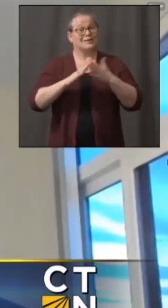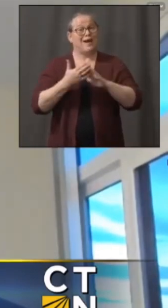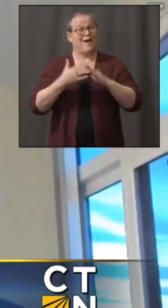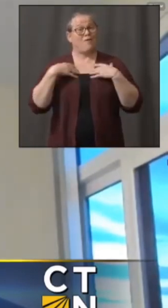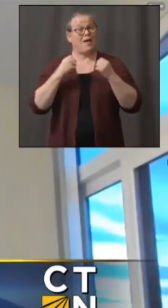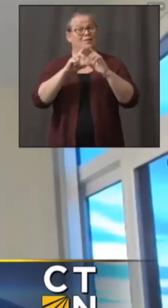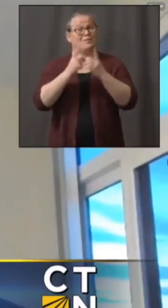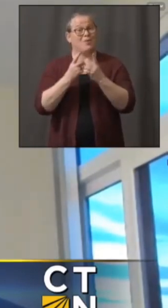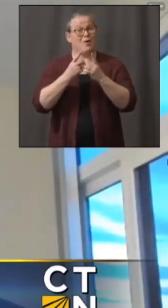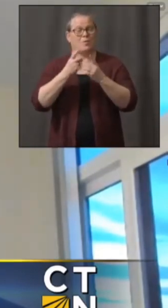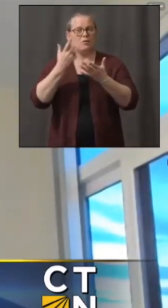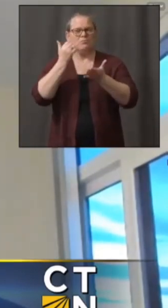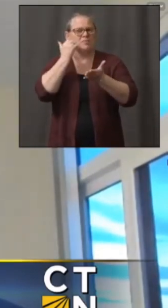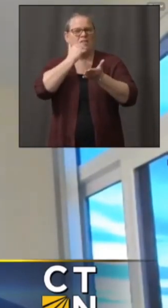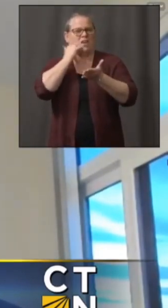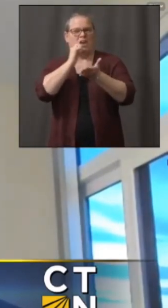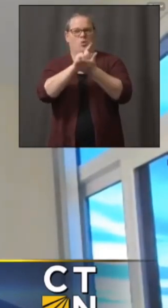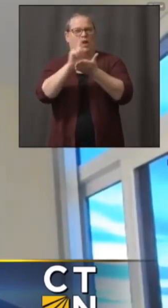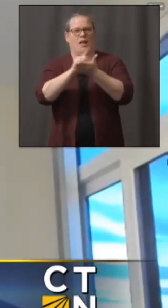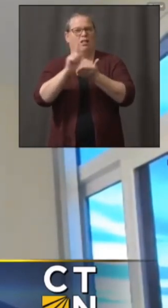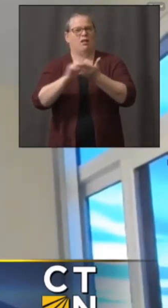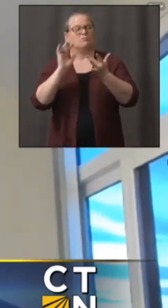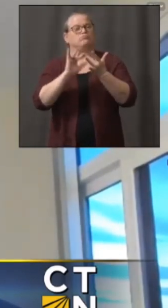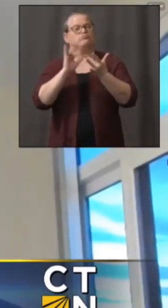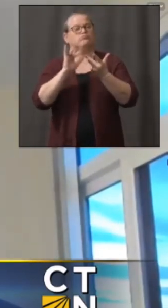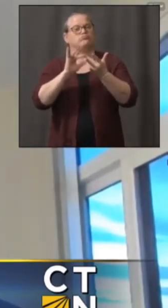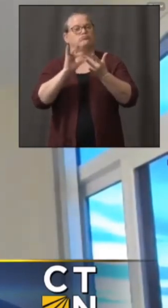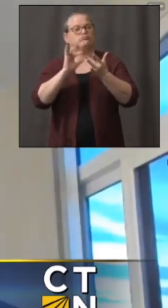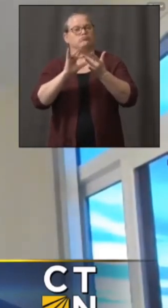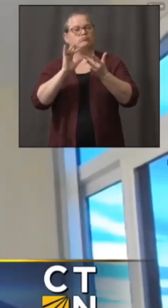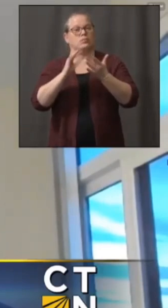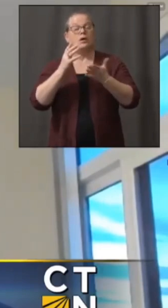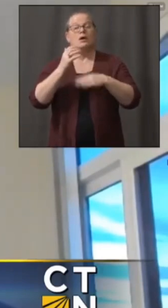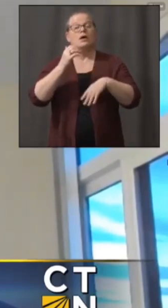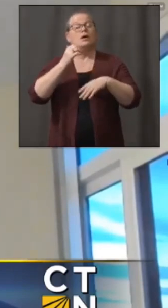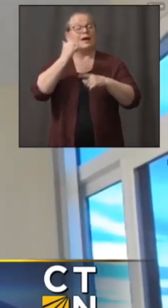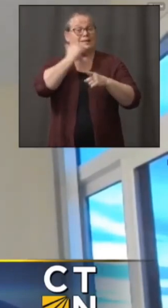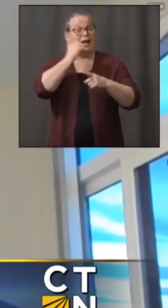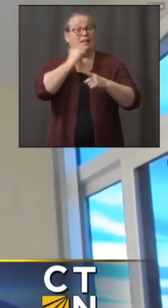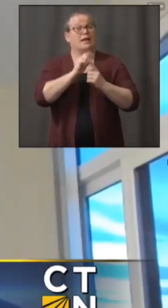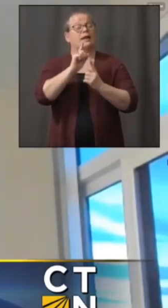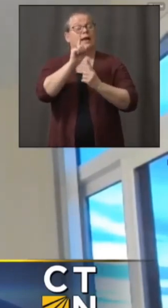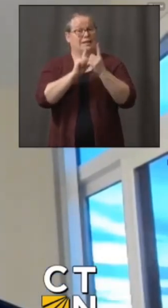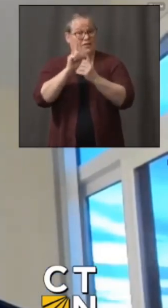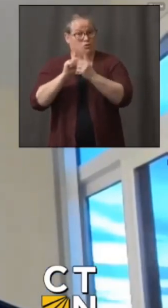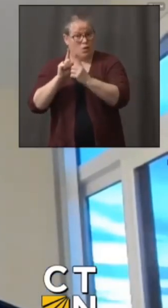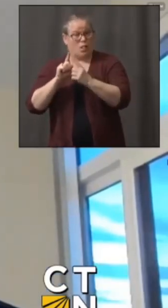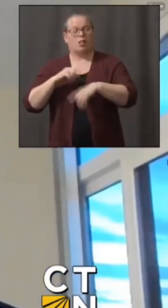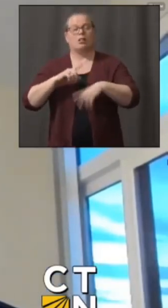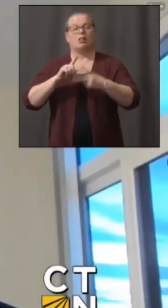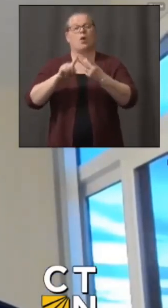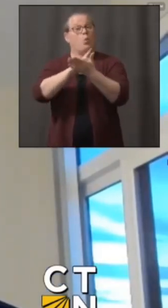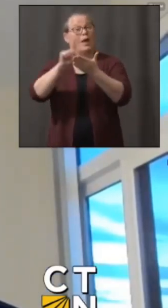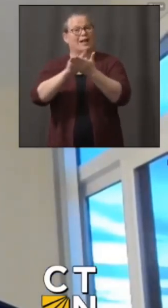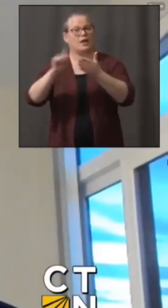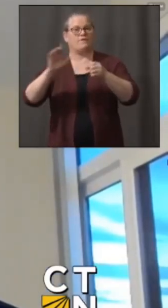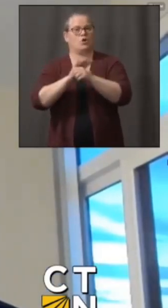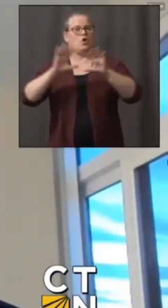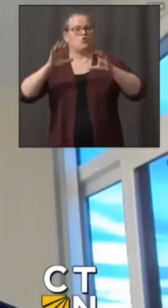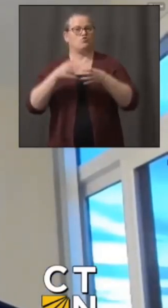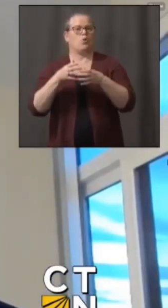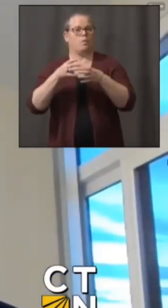daily and weekly basis, daily in terms of individual, weekly as a full group. And that allows for full